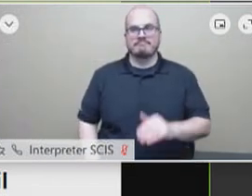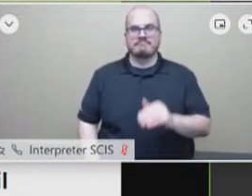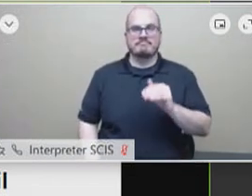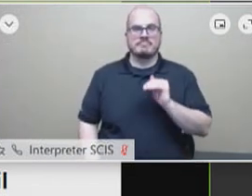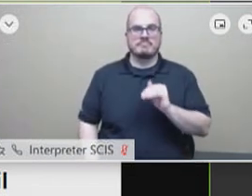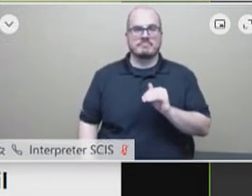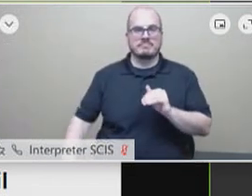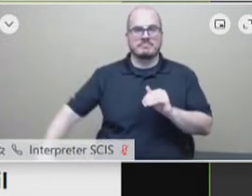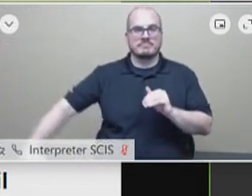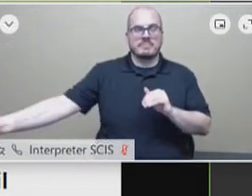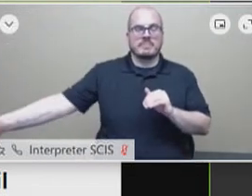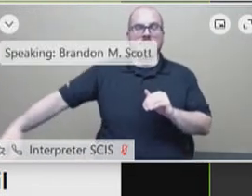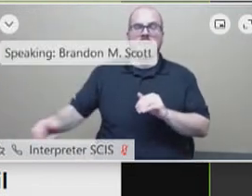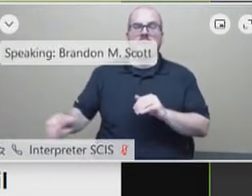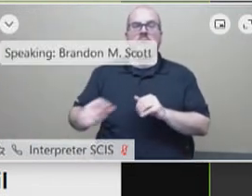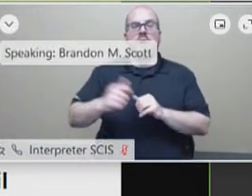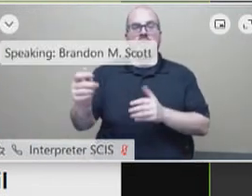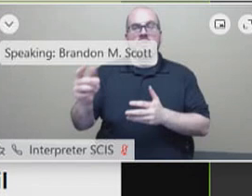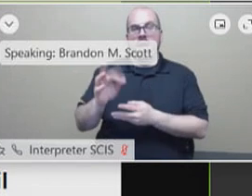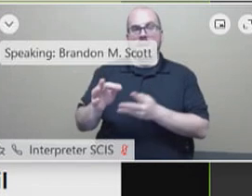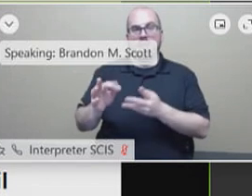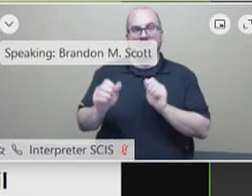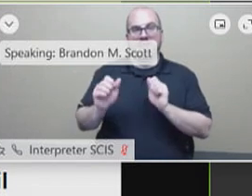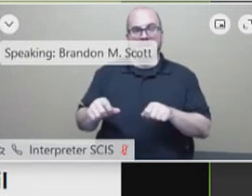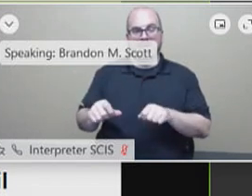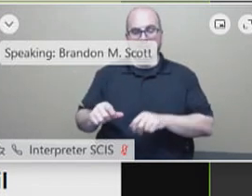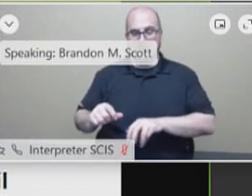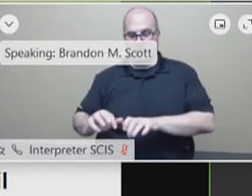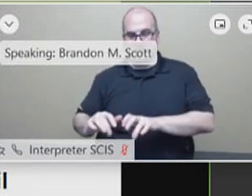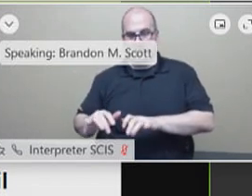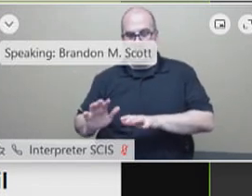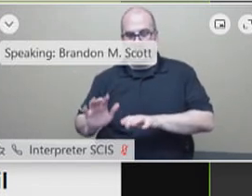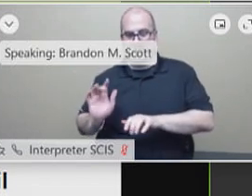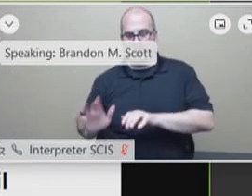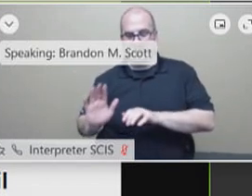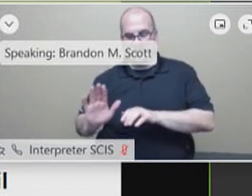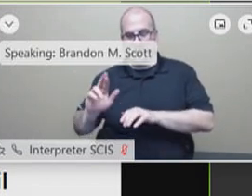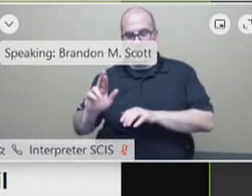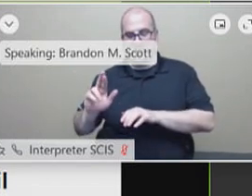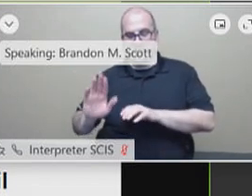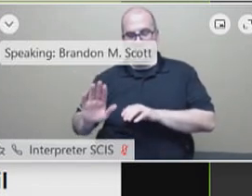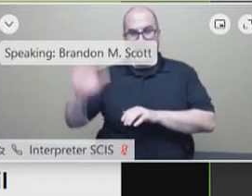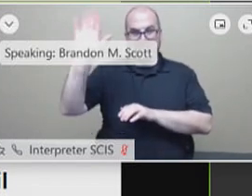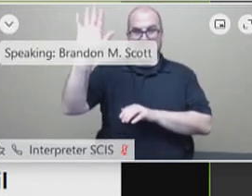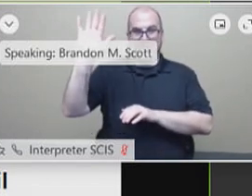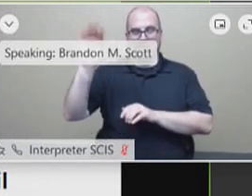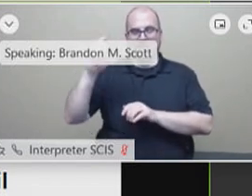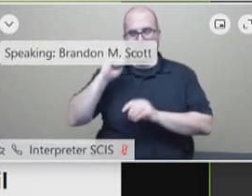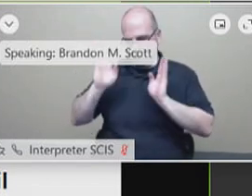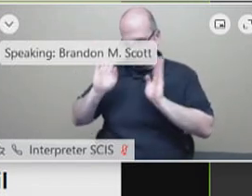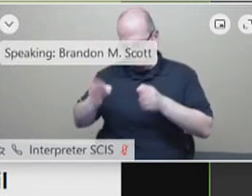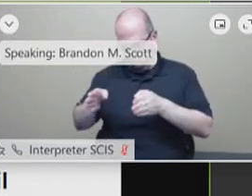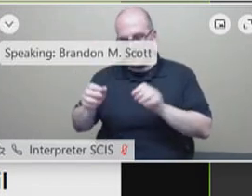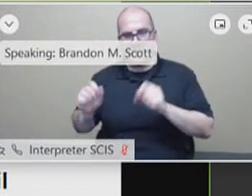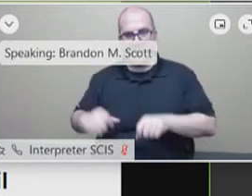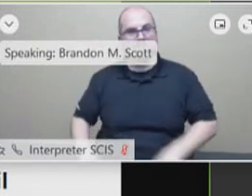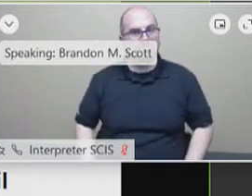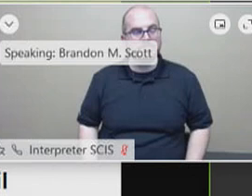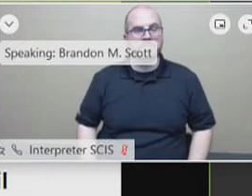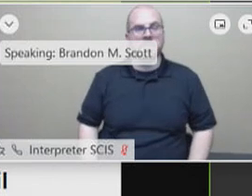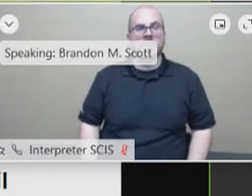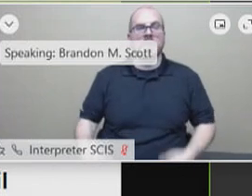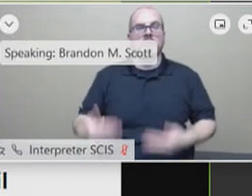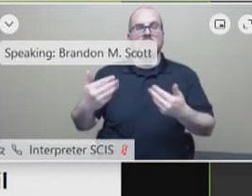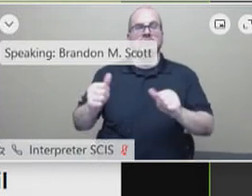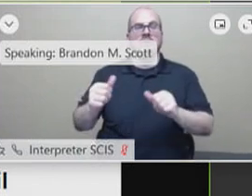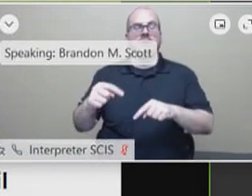or you can raise your hand on the screen. You click the raise your hand button. We're going to try to go back